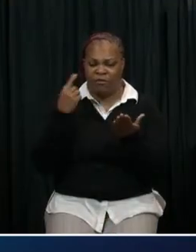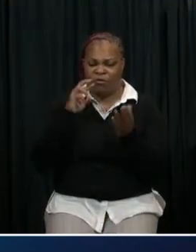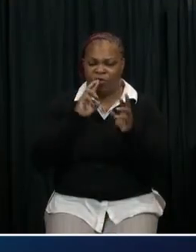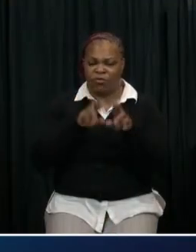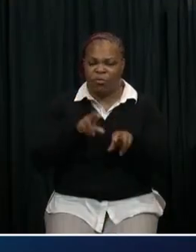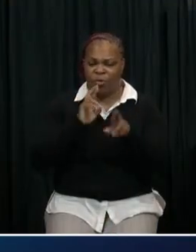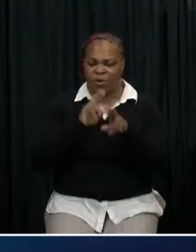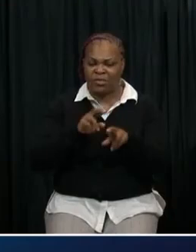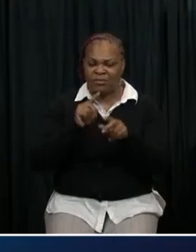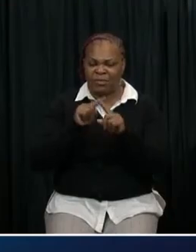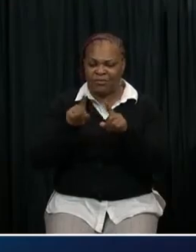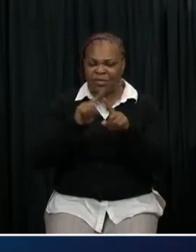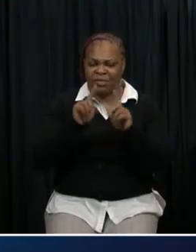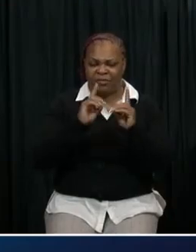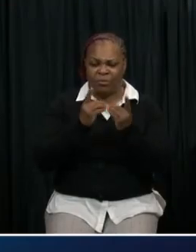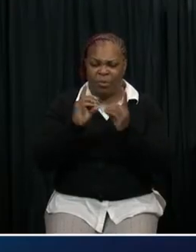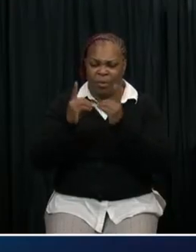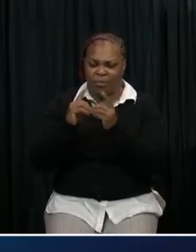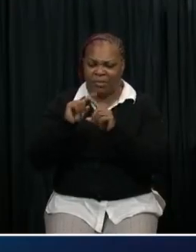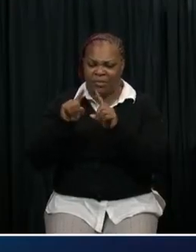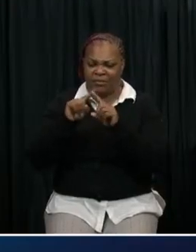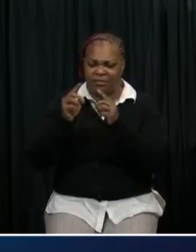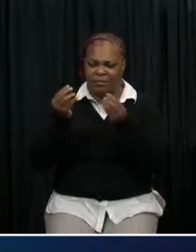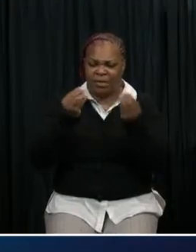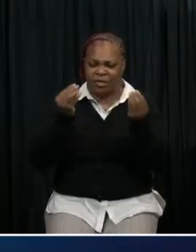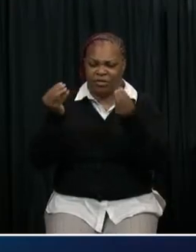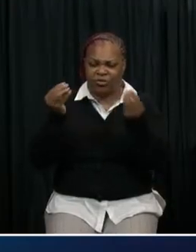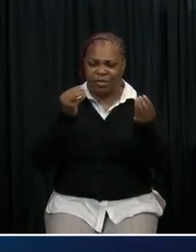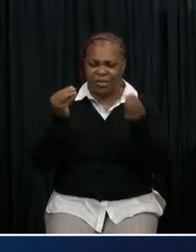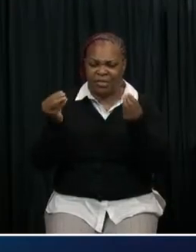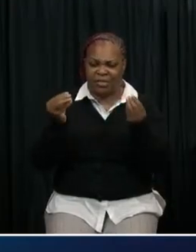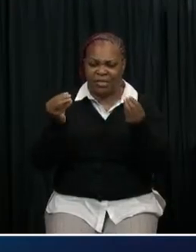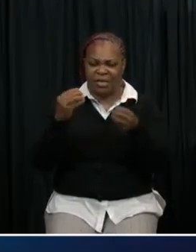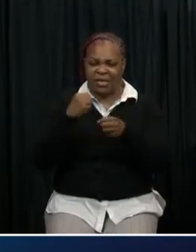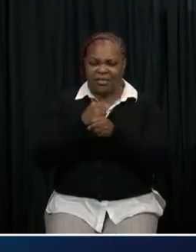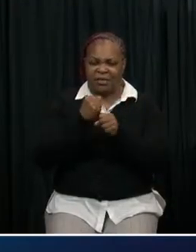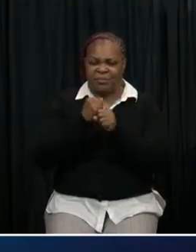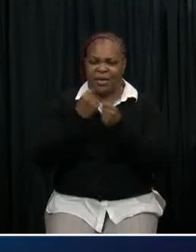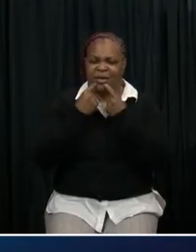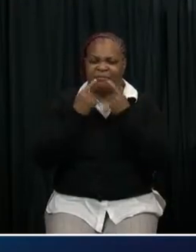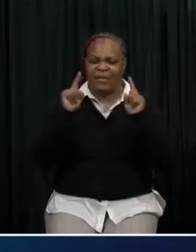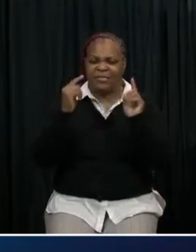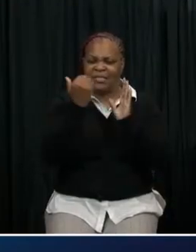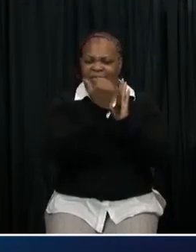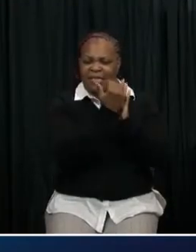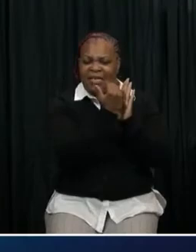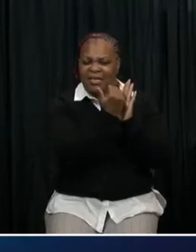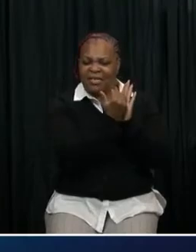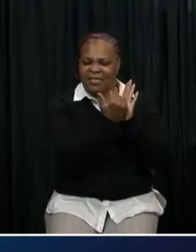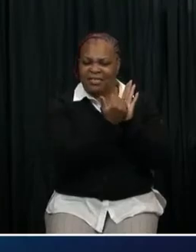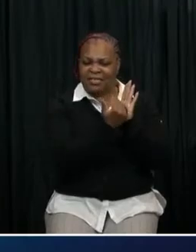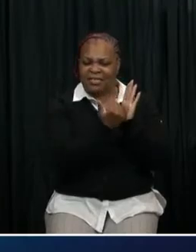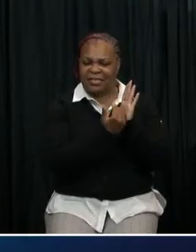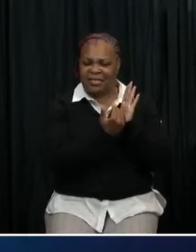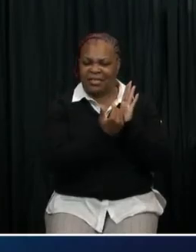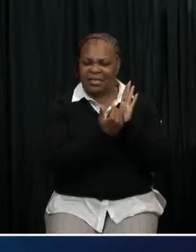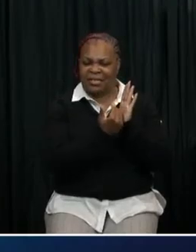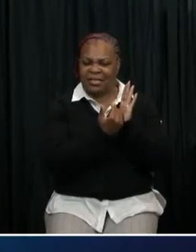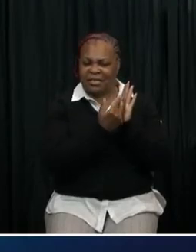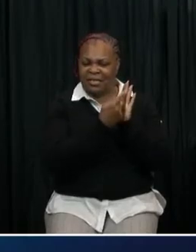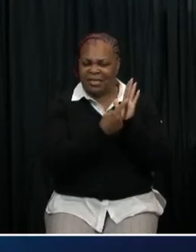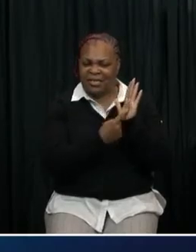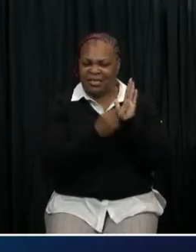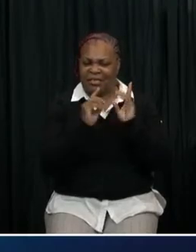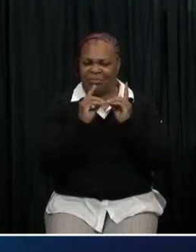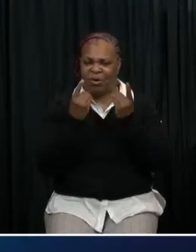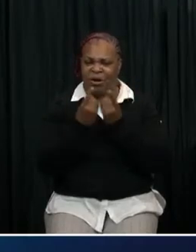the departments and ministries, so that to make effectiveness of the this